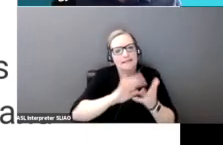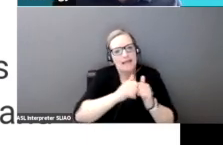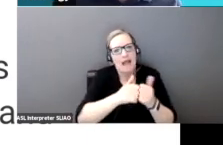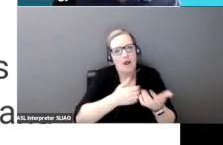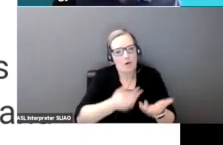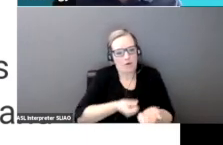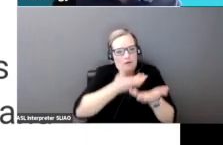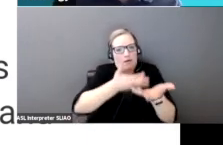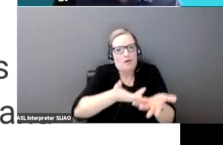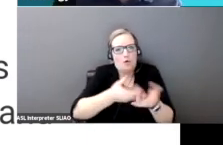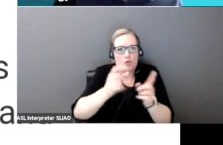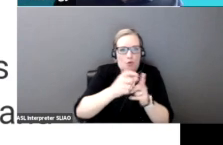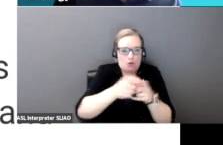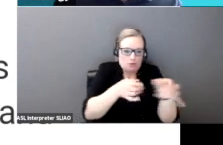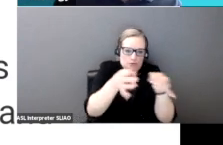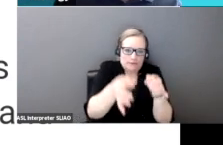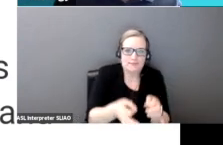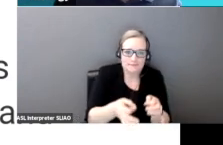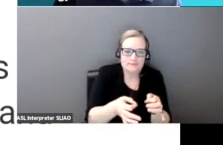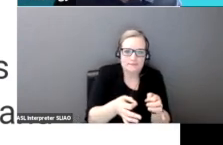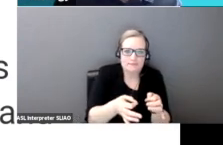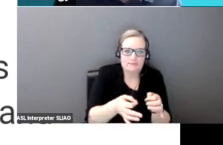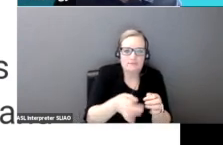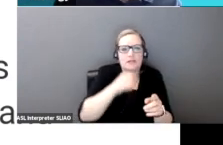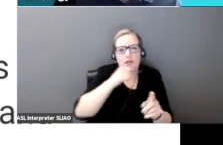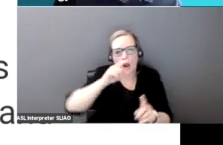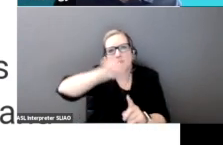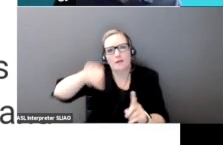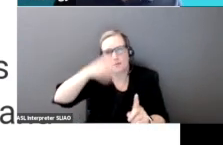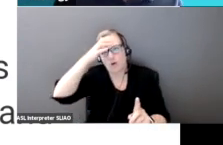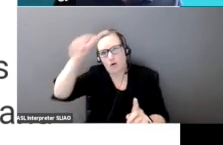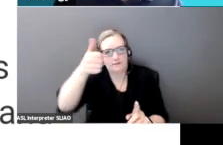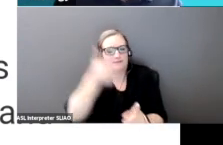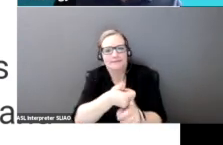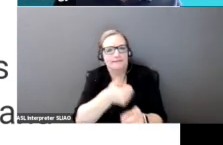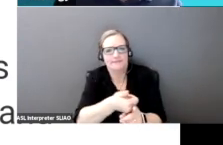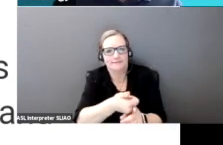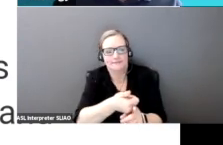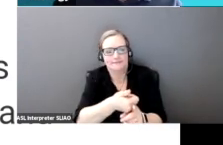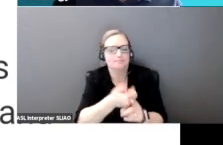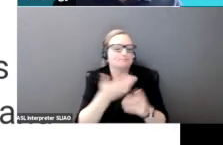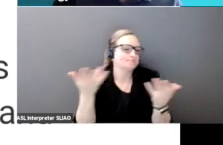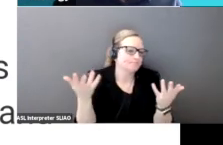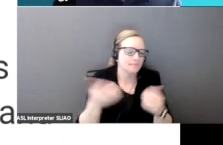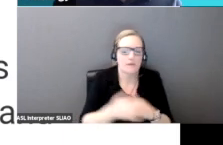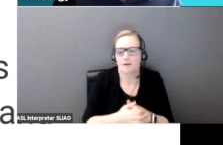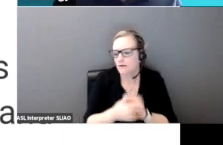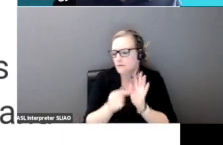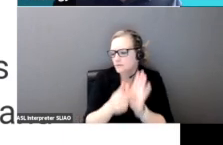actual words used, not the underlying idea itself. if a piece of software